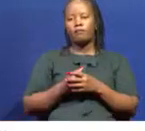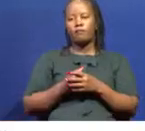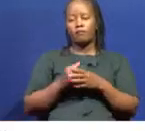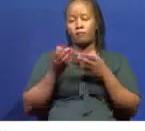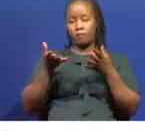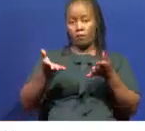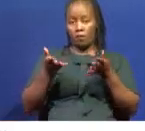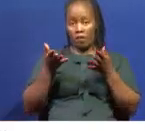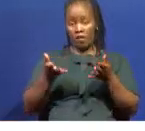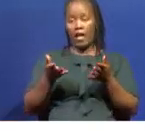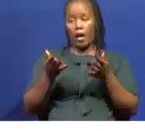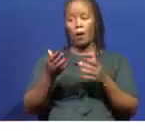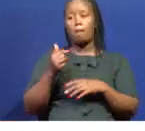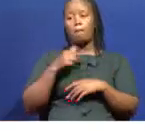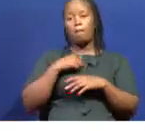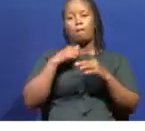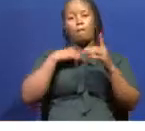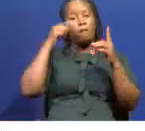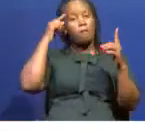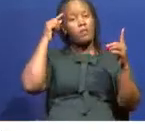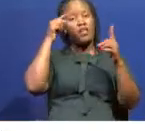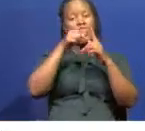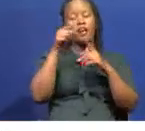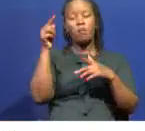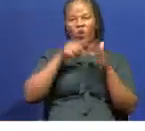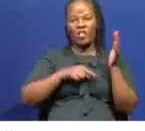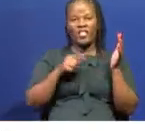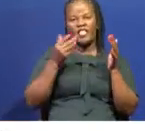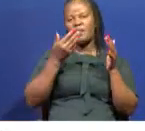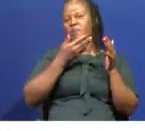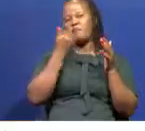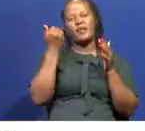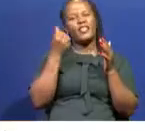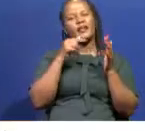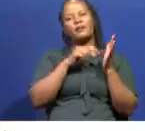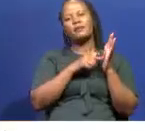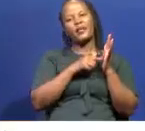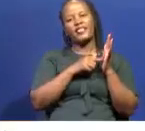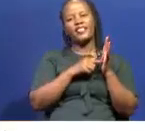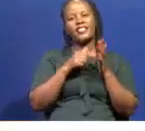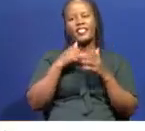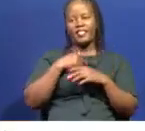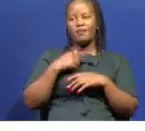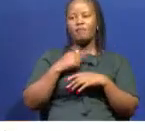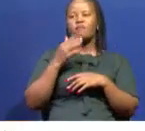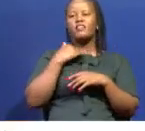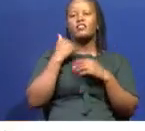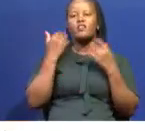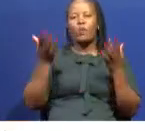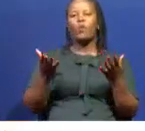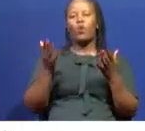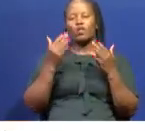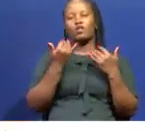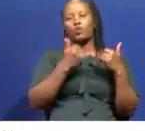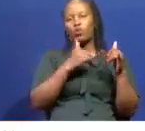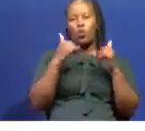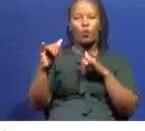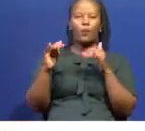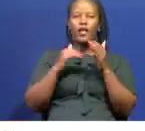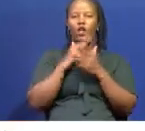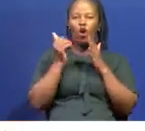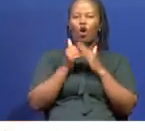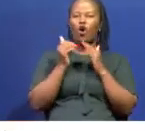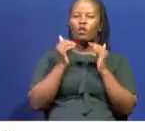Right now, I'm aiming for better scores. That's my goal. I want to play all the rounds I play. I want it to